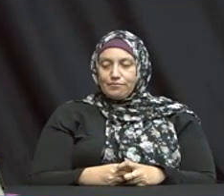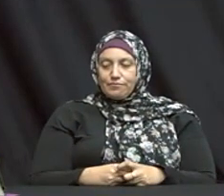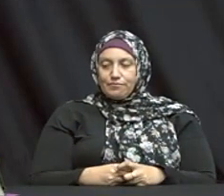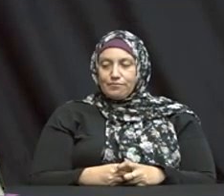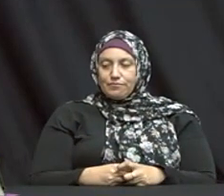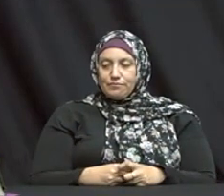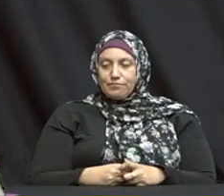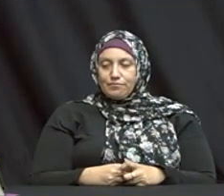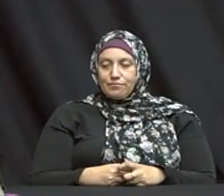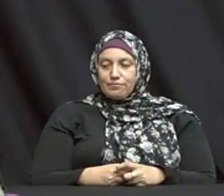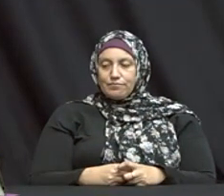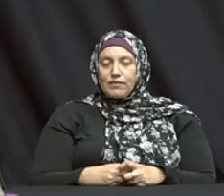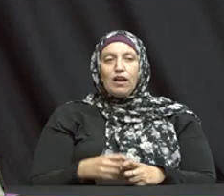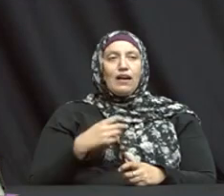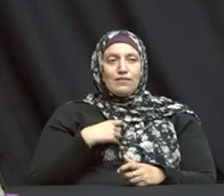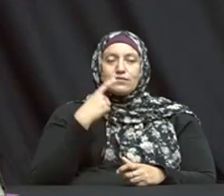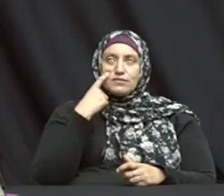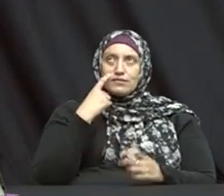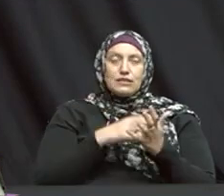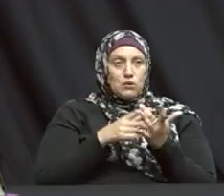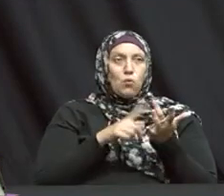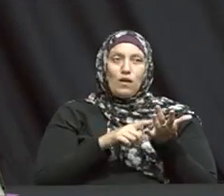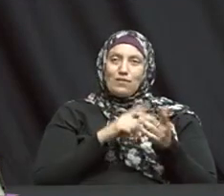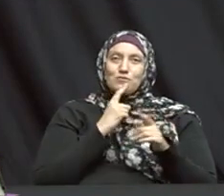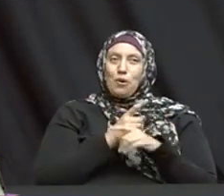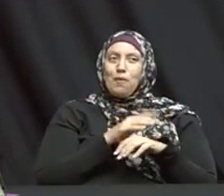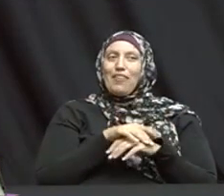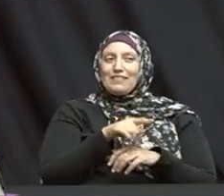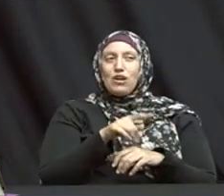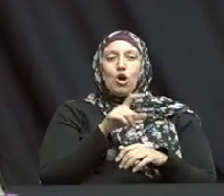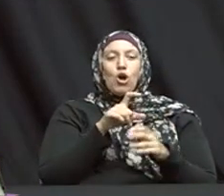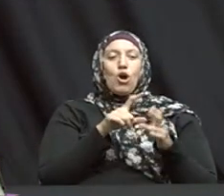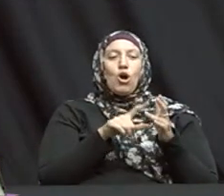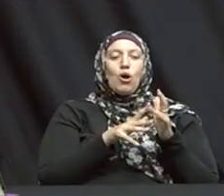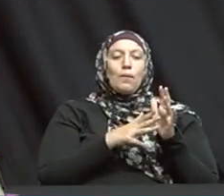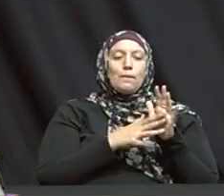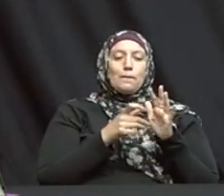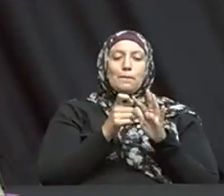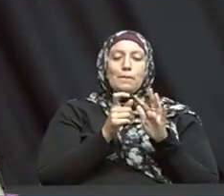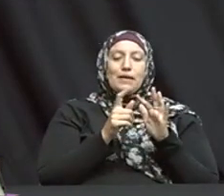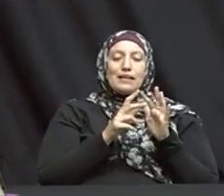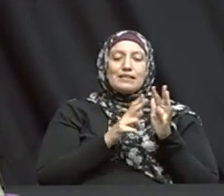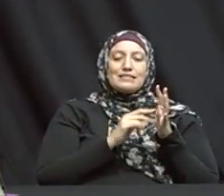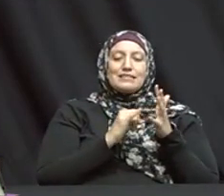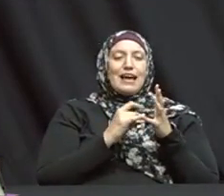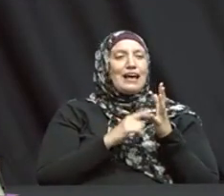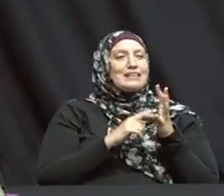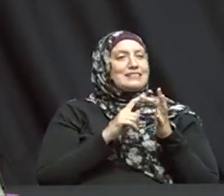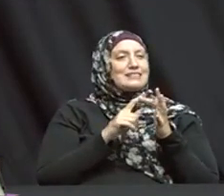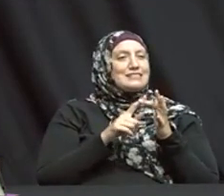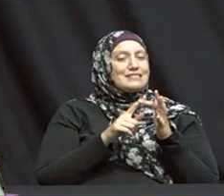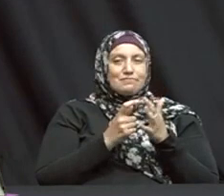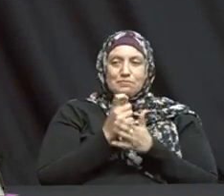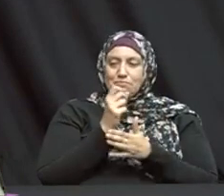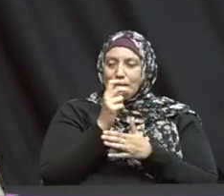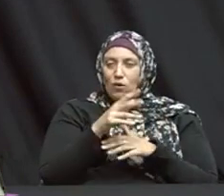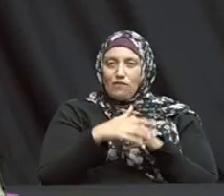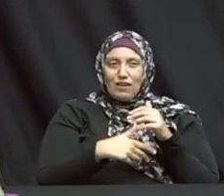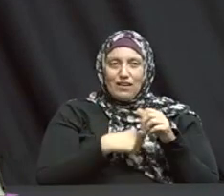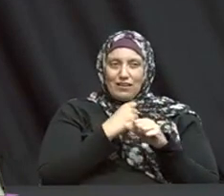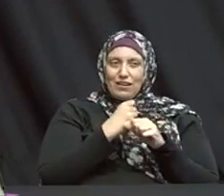seen wills make reference to compensating the guardian for their costs. But I do have a question about guardians to Sheikh,